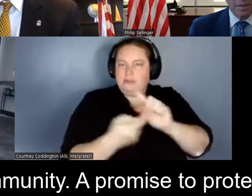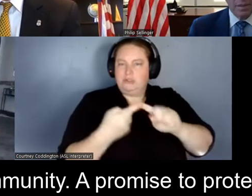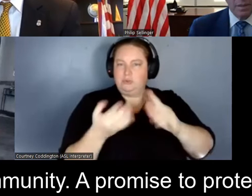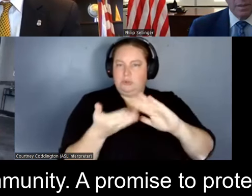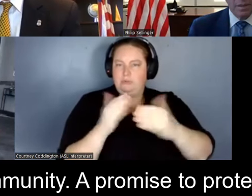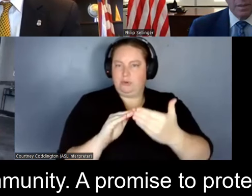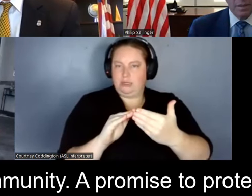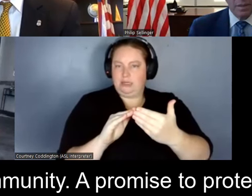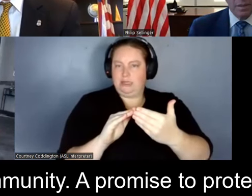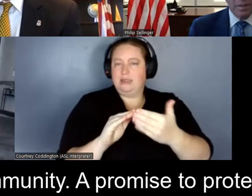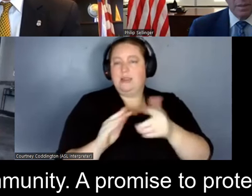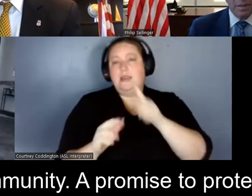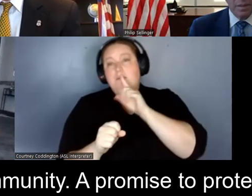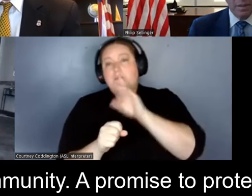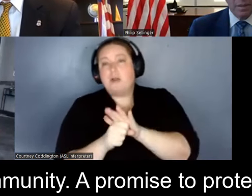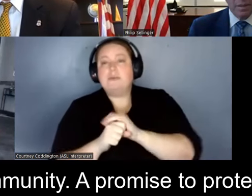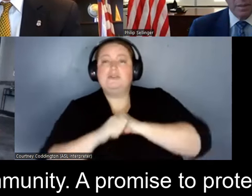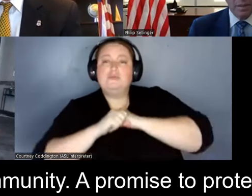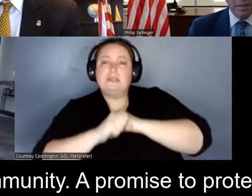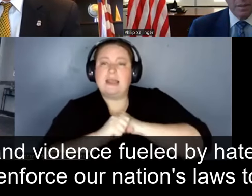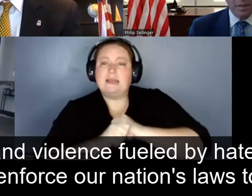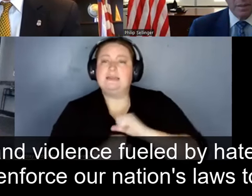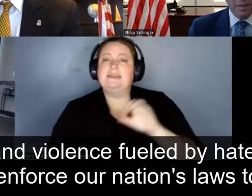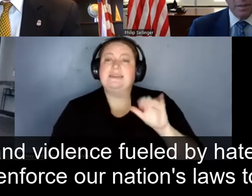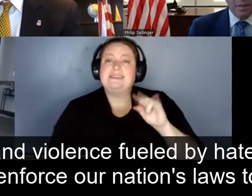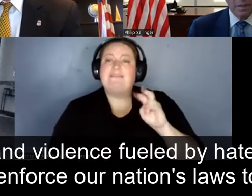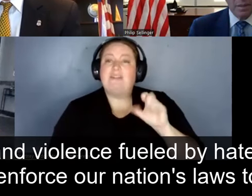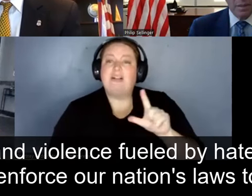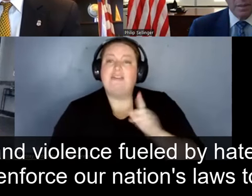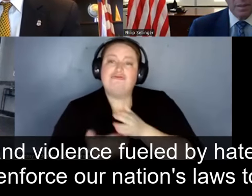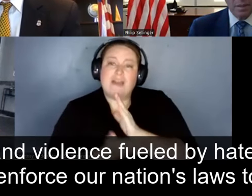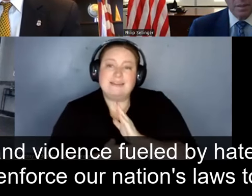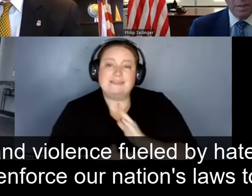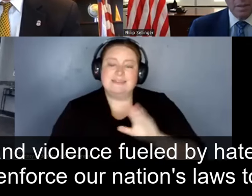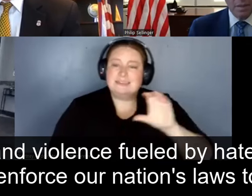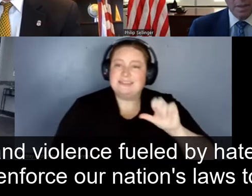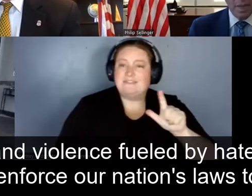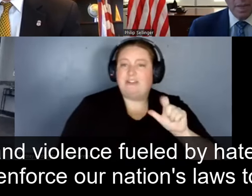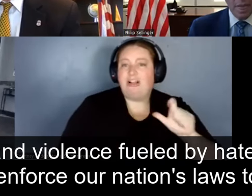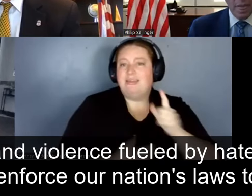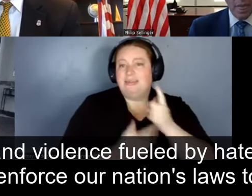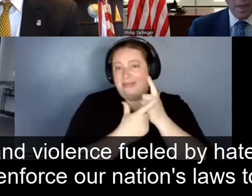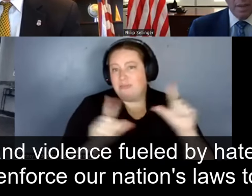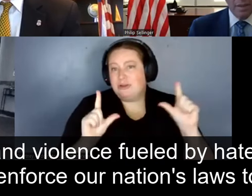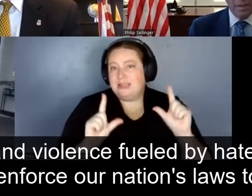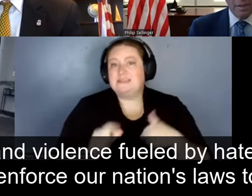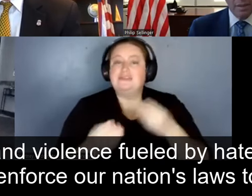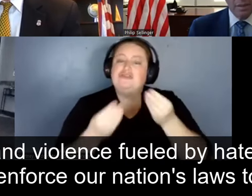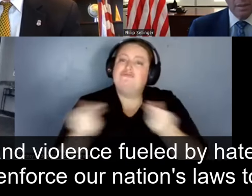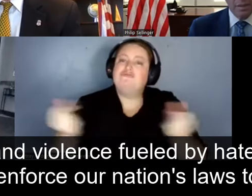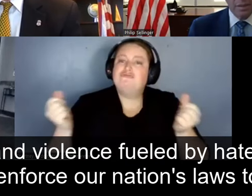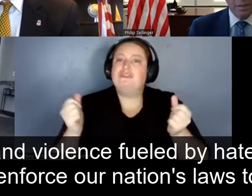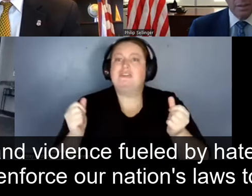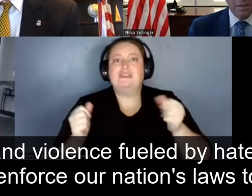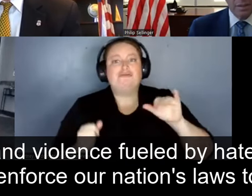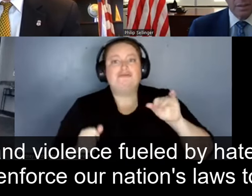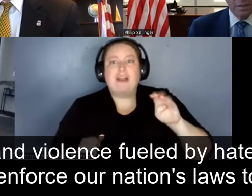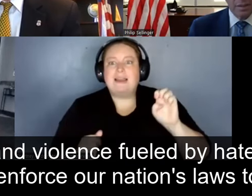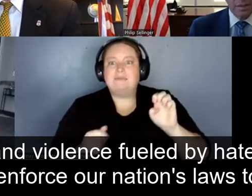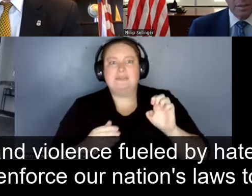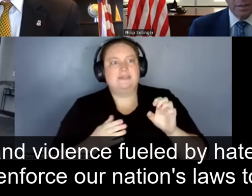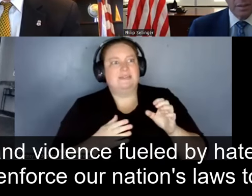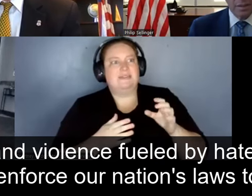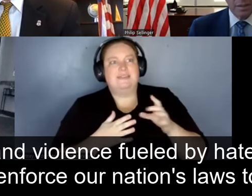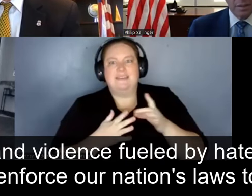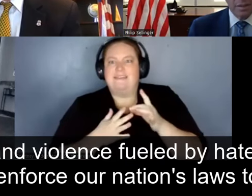civil rights and civil liberties, a promise to eradicate crimes and violence fueled by hate, and a